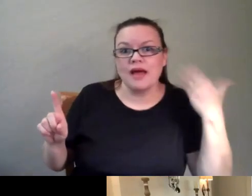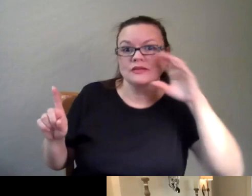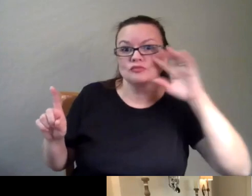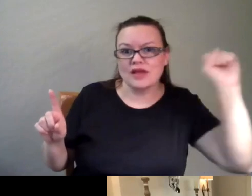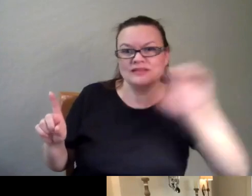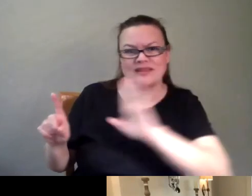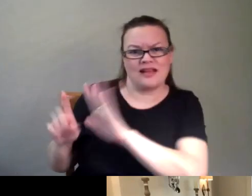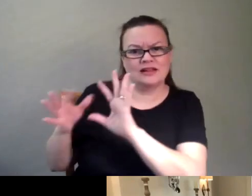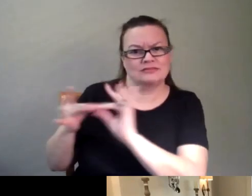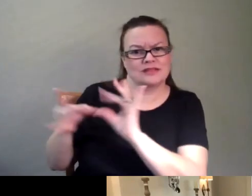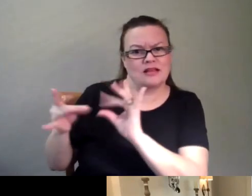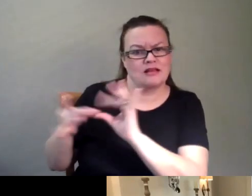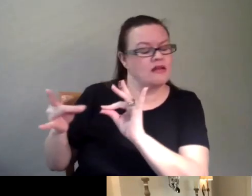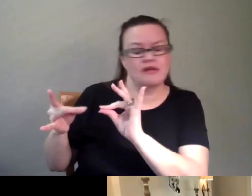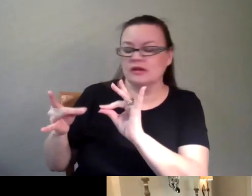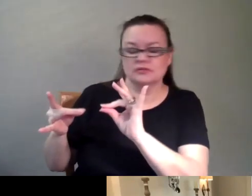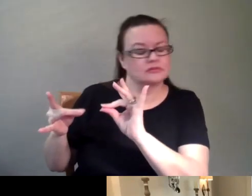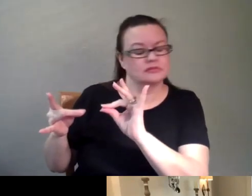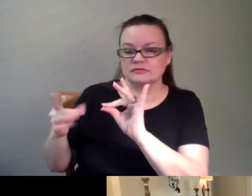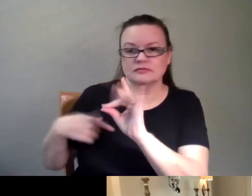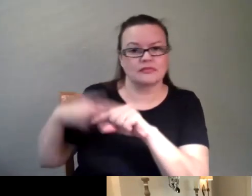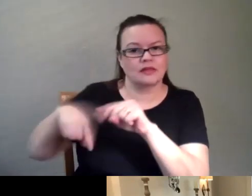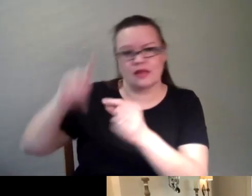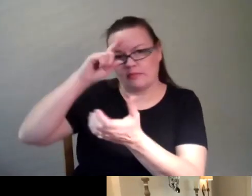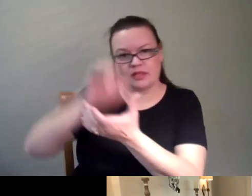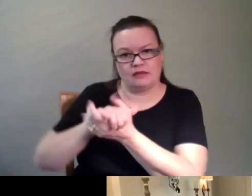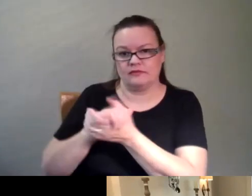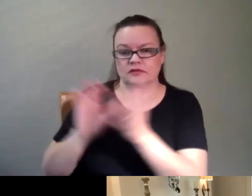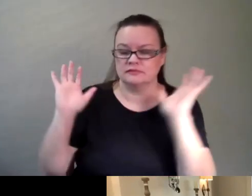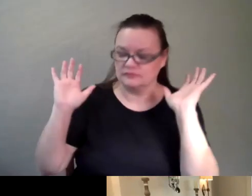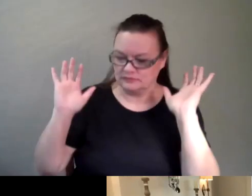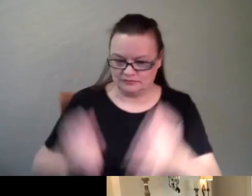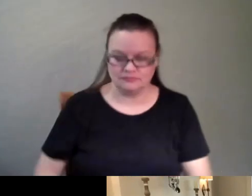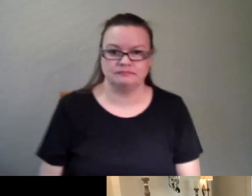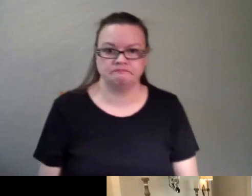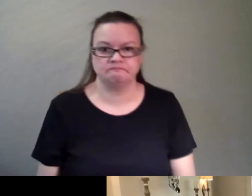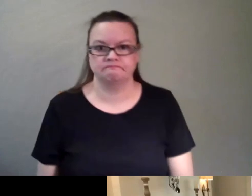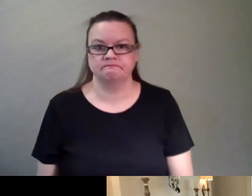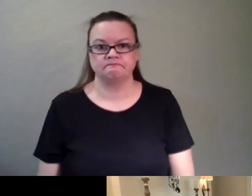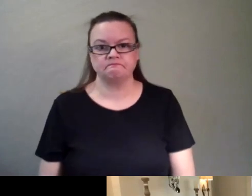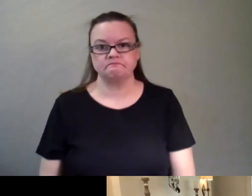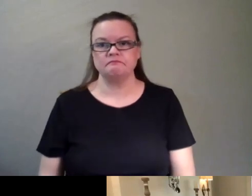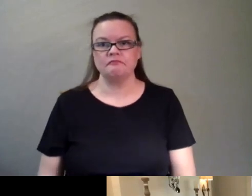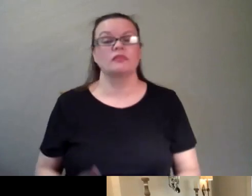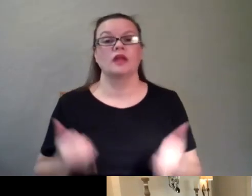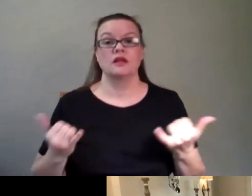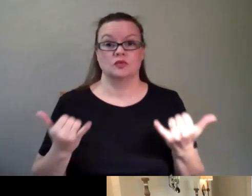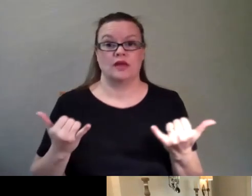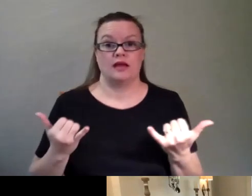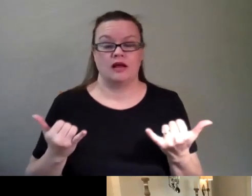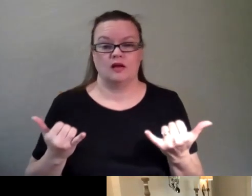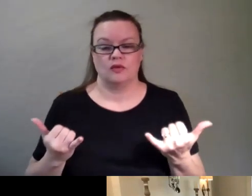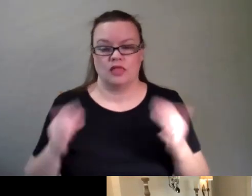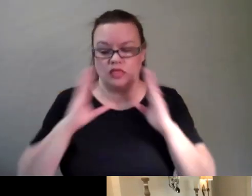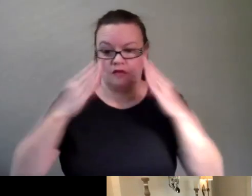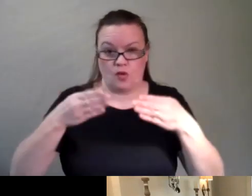let me take you back to kind of the basics of incivility. And I think part of our focus of the book is